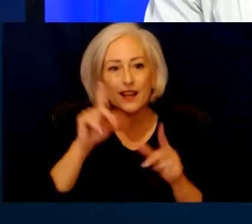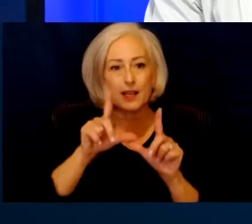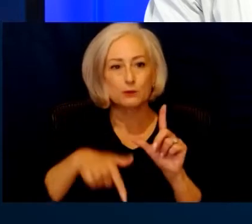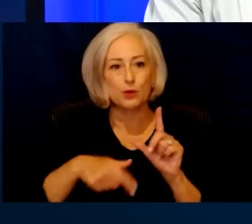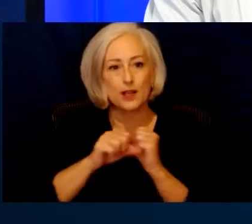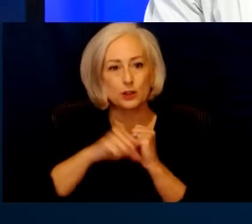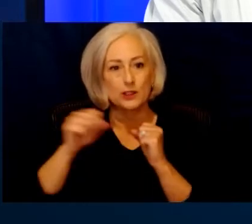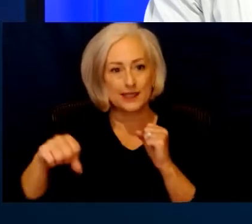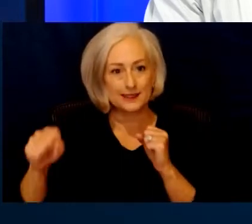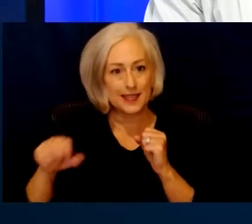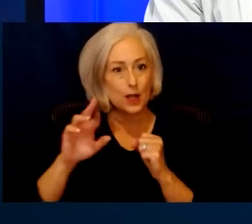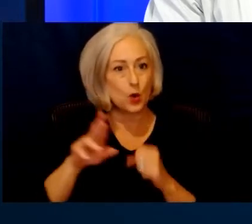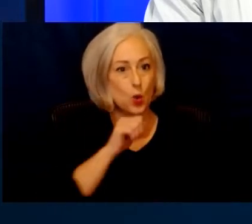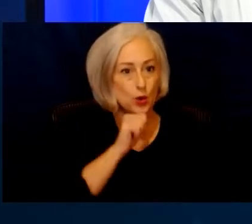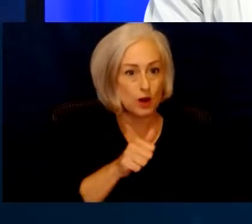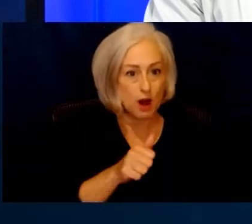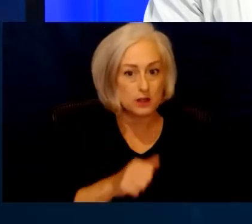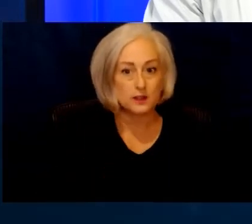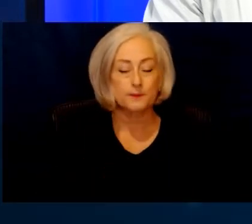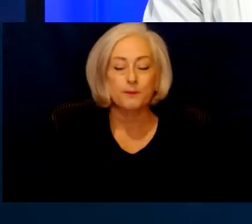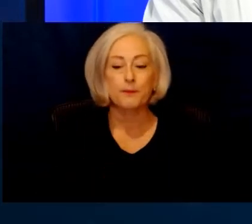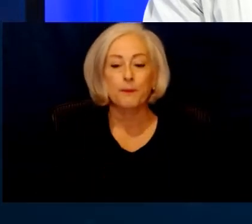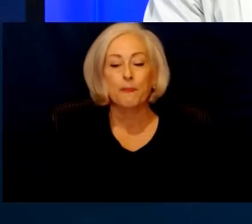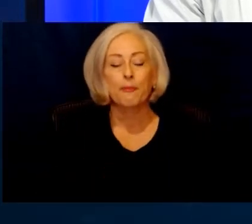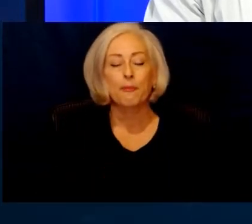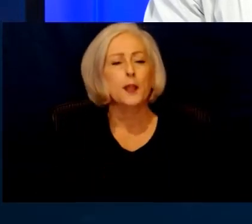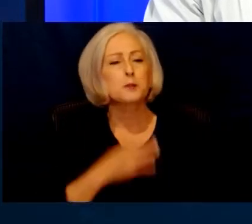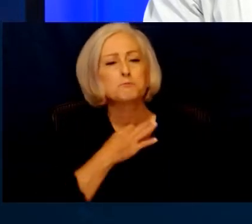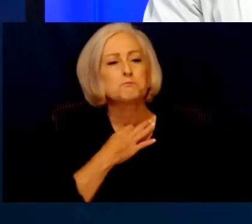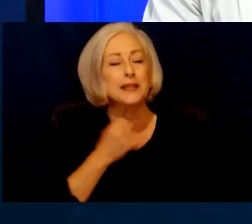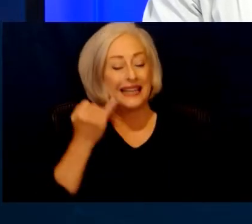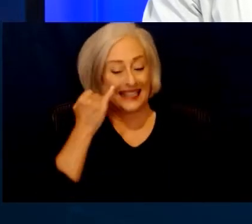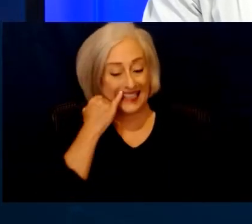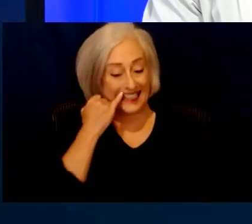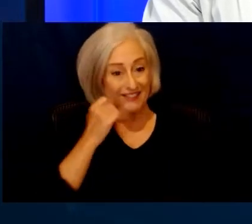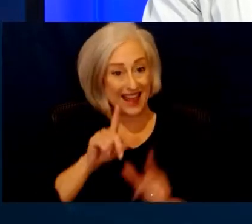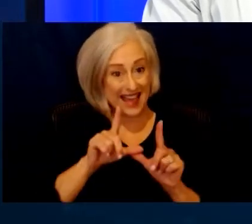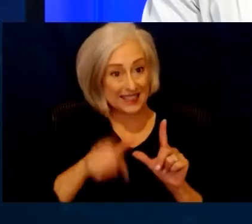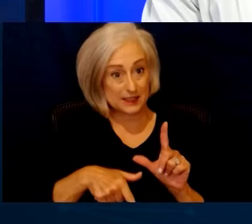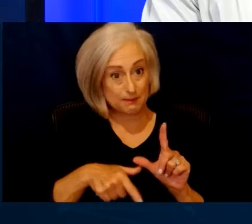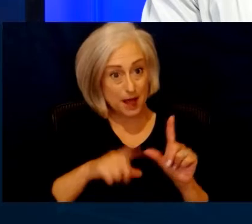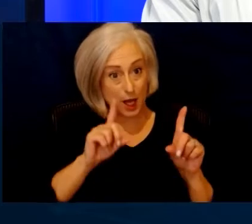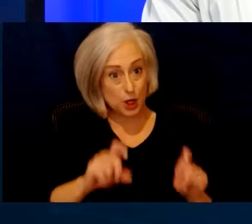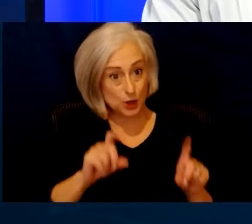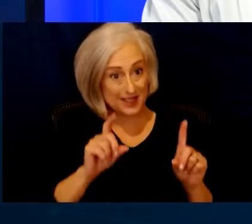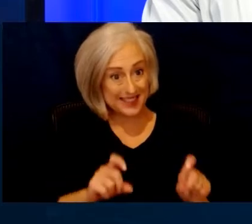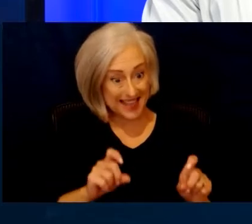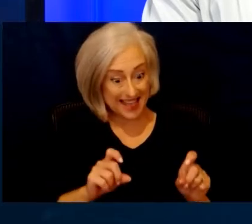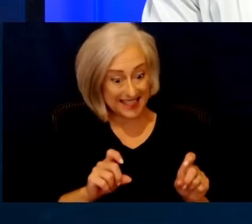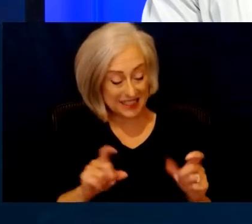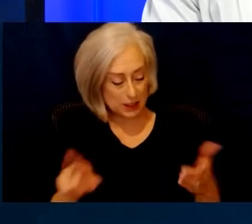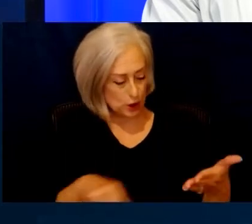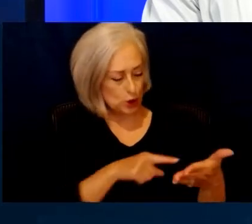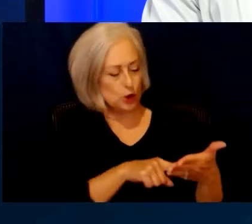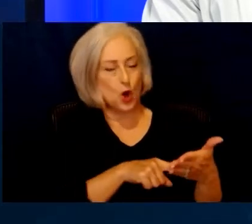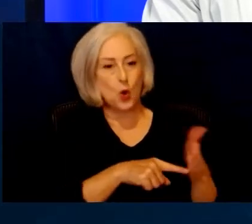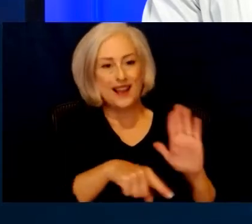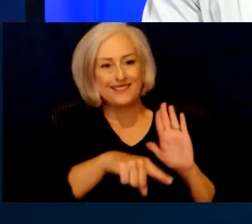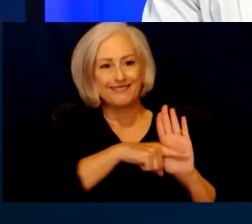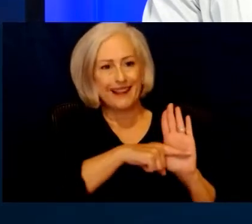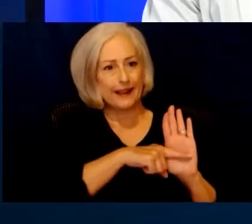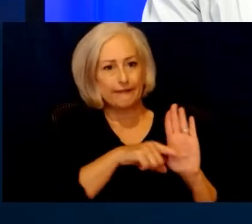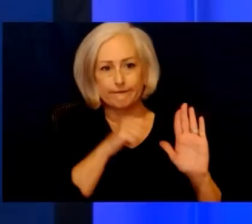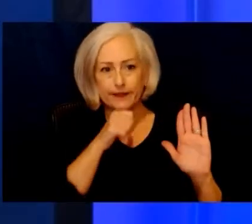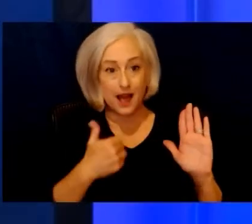to use an expired test and it came up negative, but they're still having symptoms, you're going to suggest that they go out and get another test,